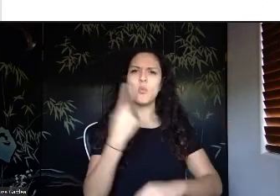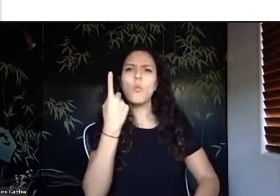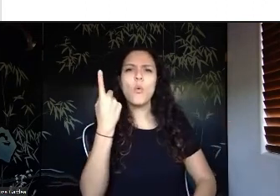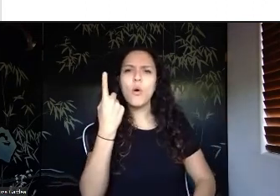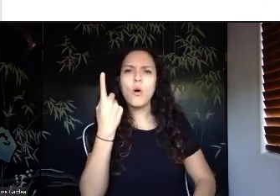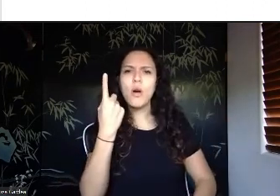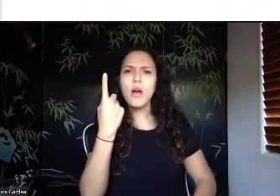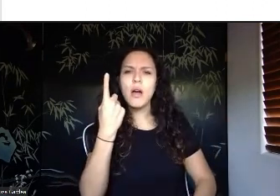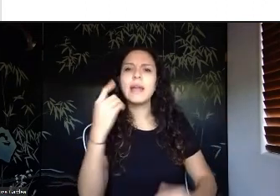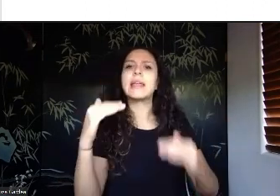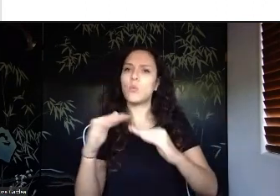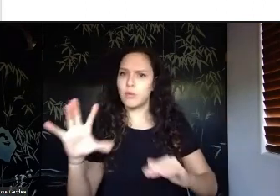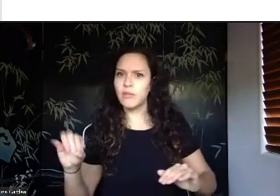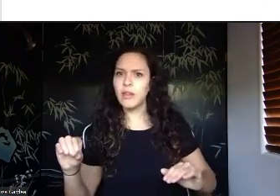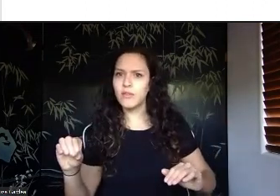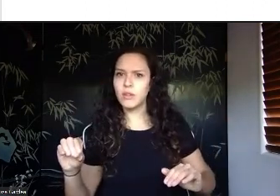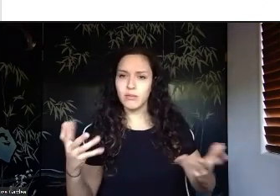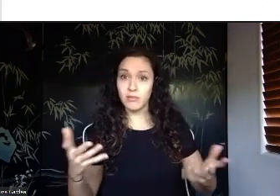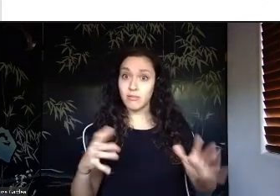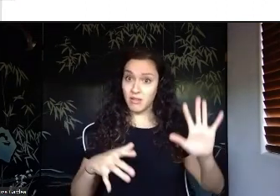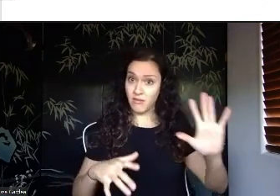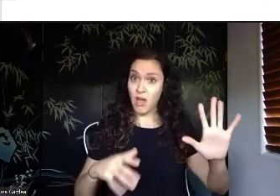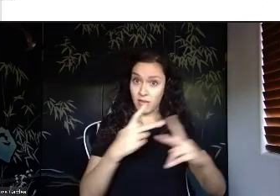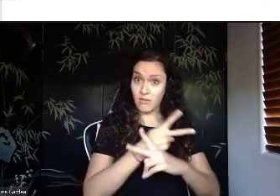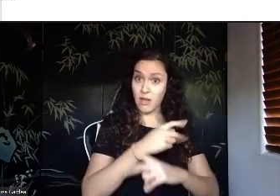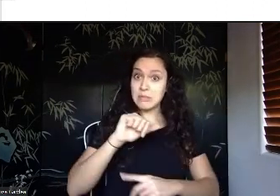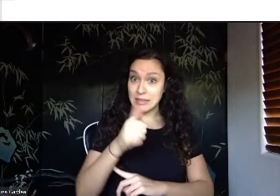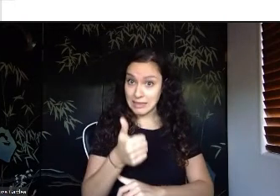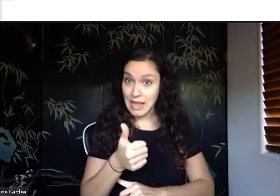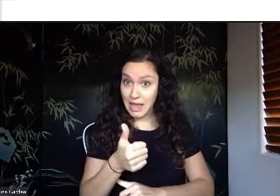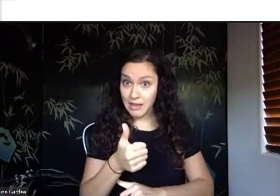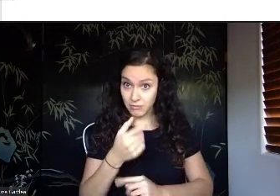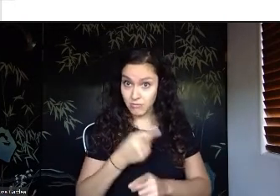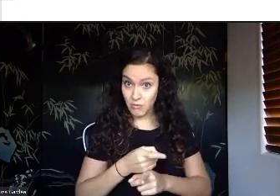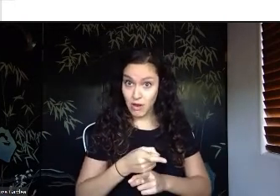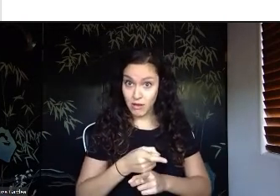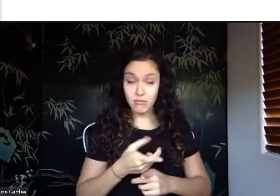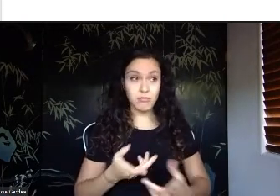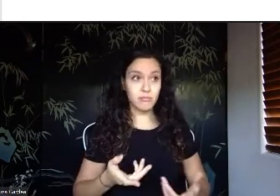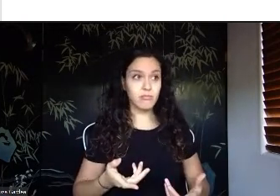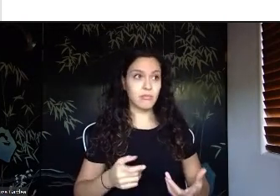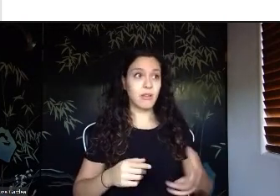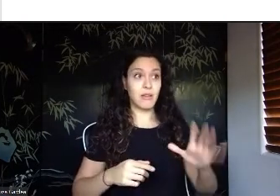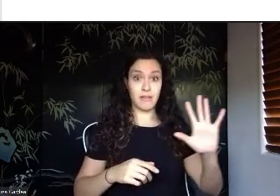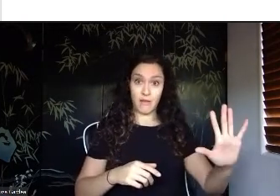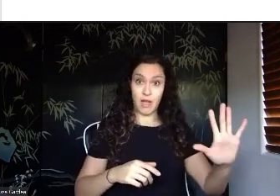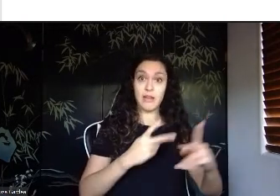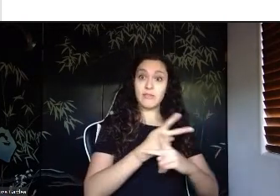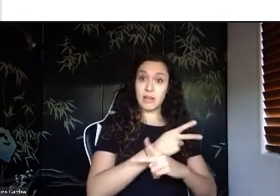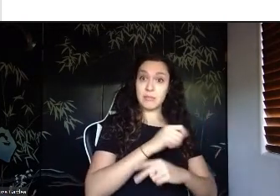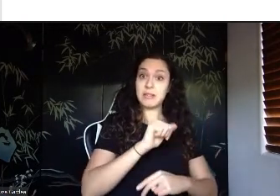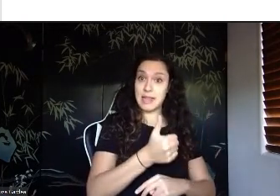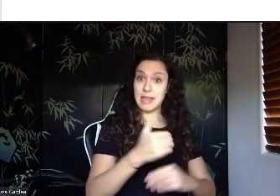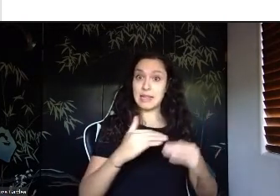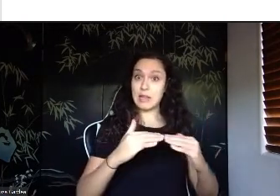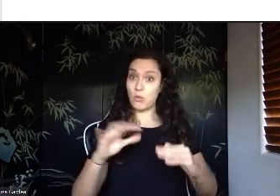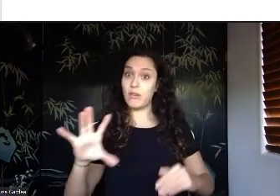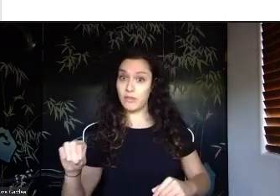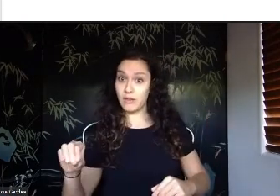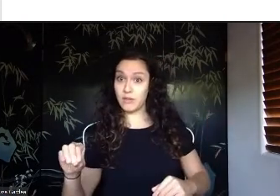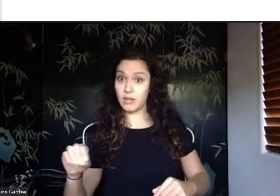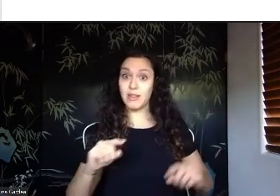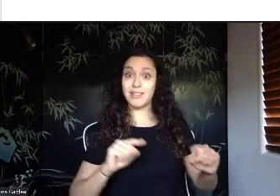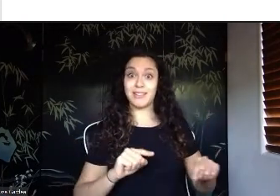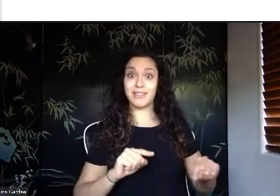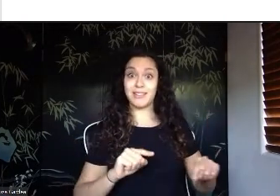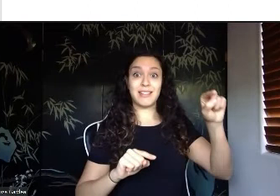to 50? 5 times what equals 50? Well, 5 times 10 times 10.